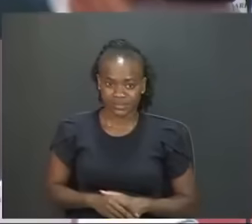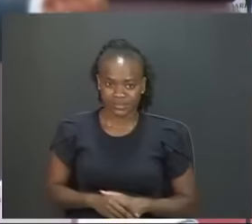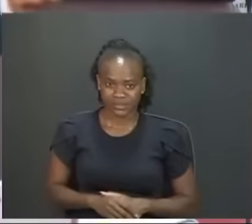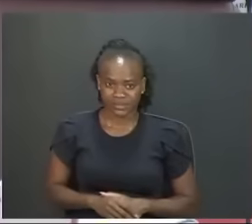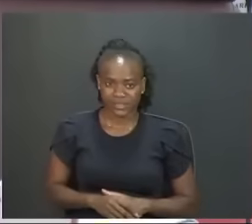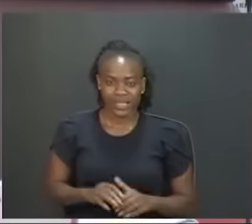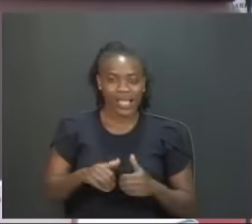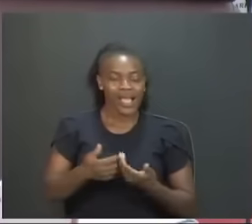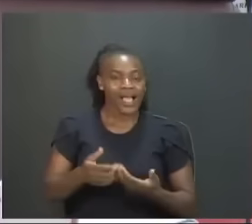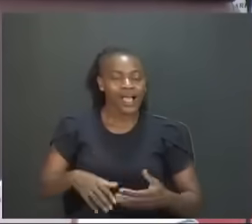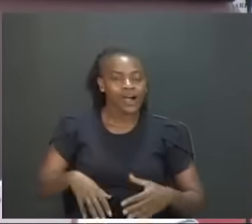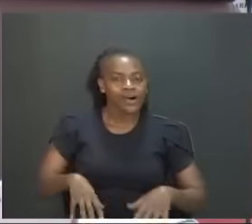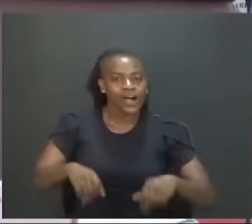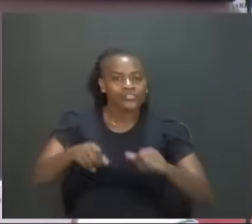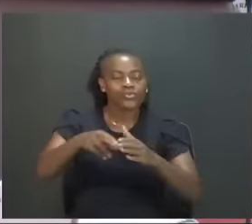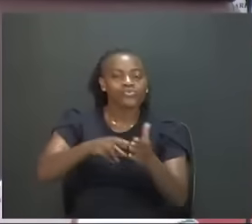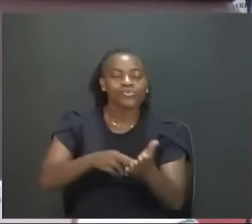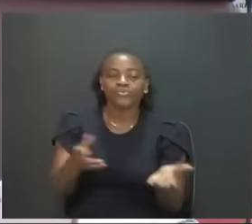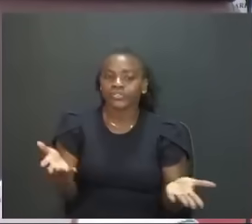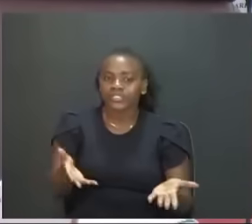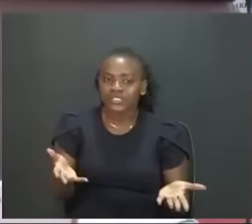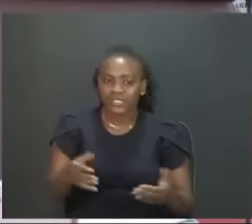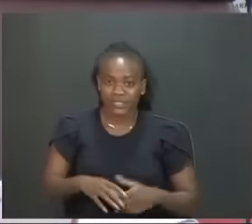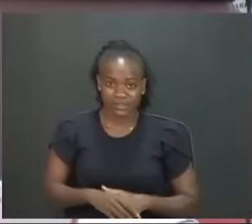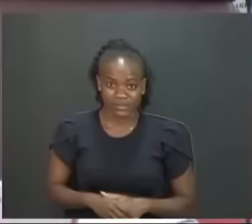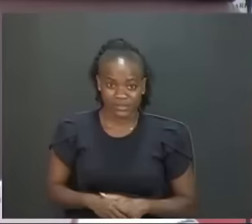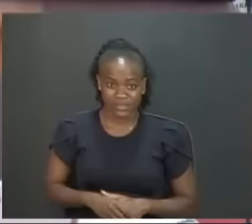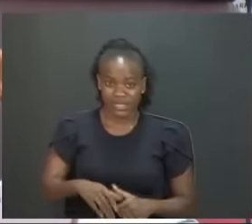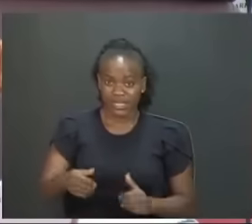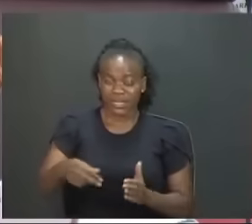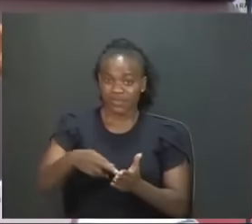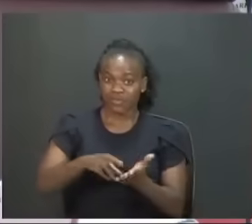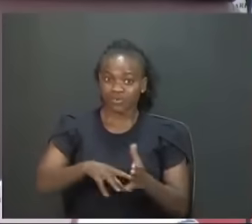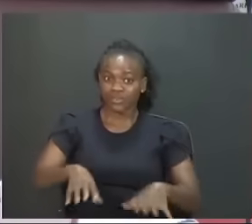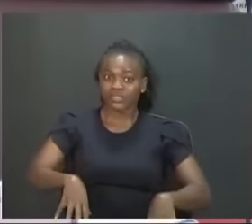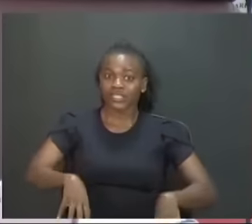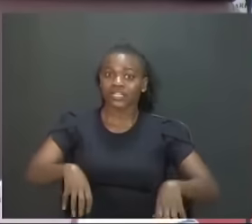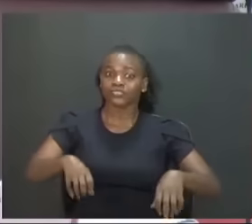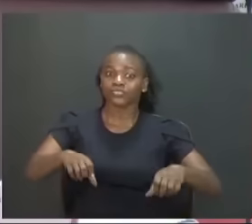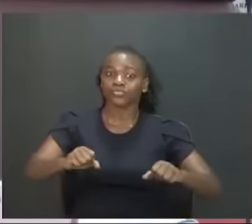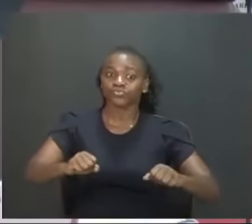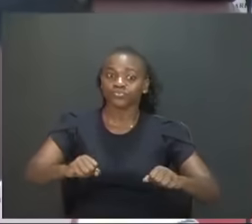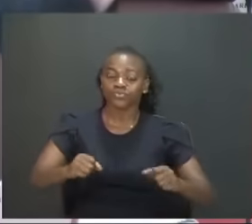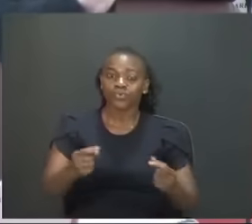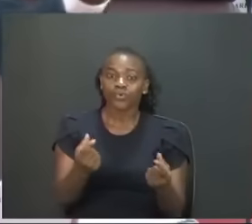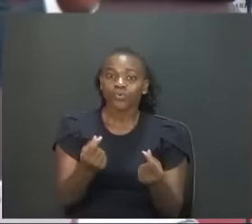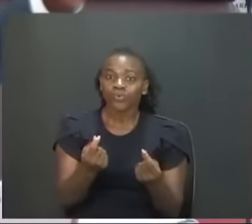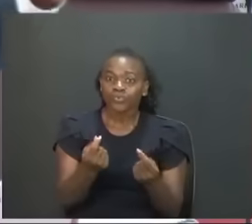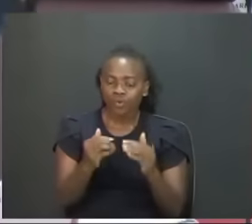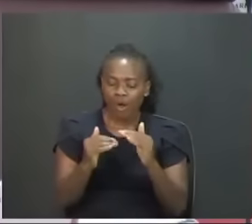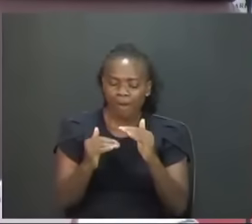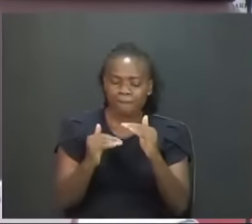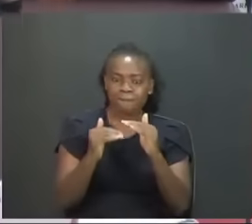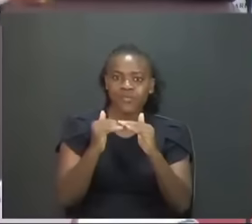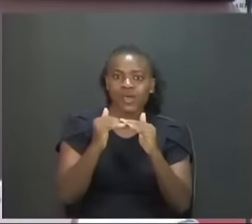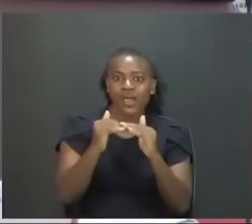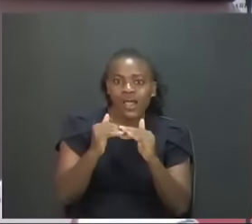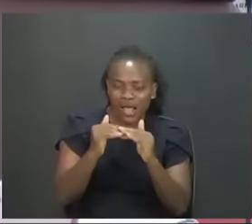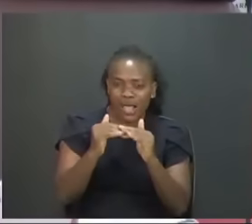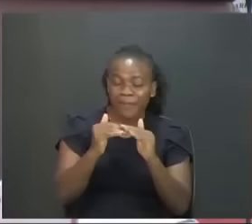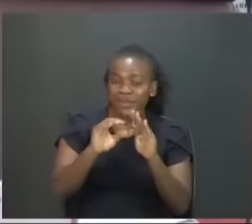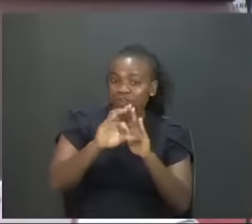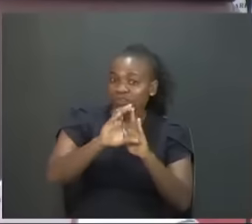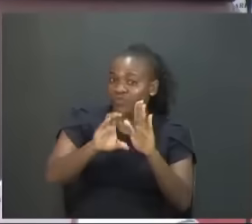How do we adopt reports in this house? Any report that is adopted must meet the threshold constitutionally